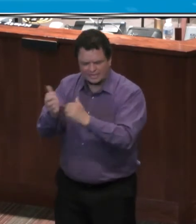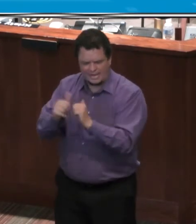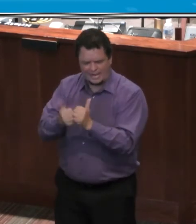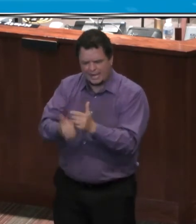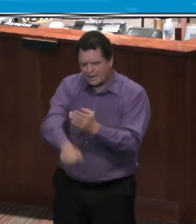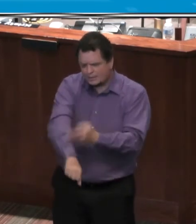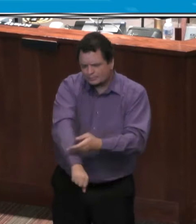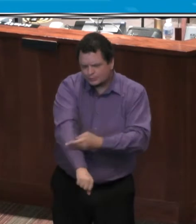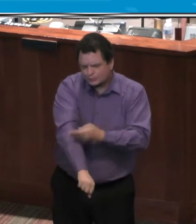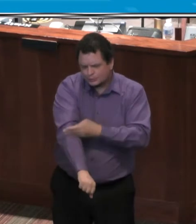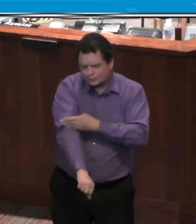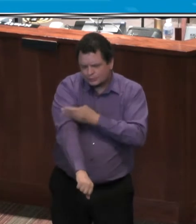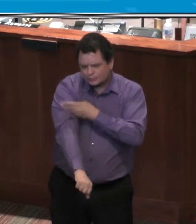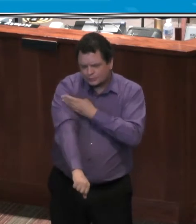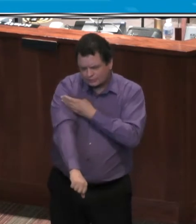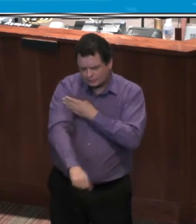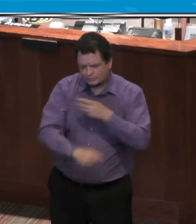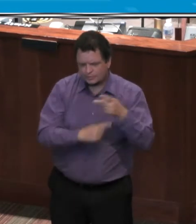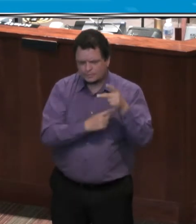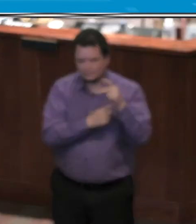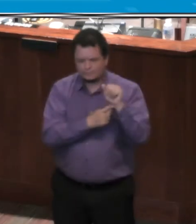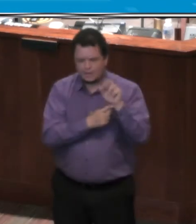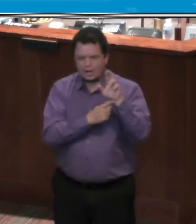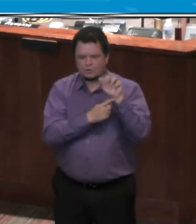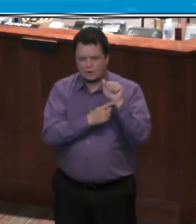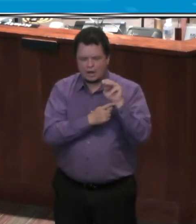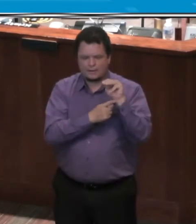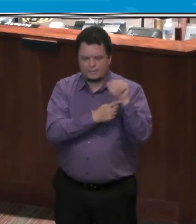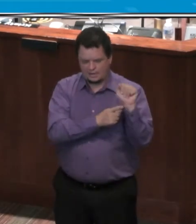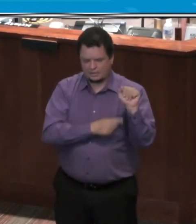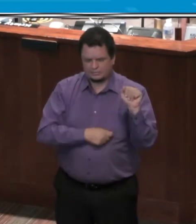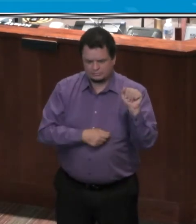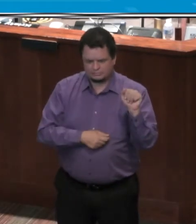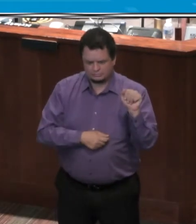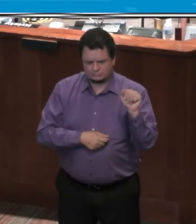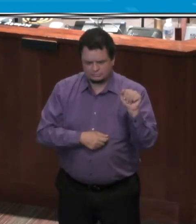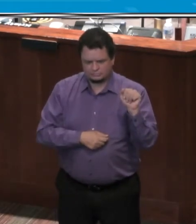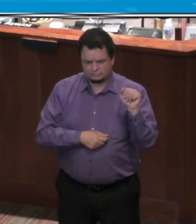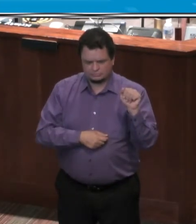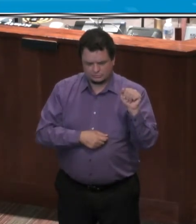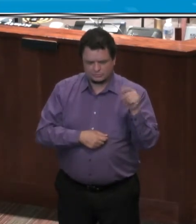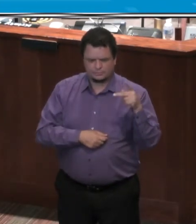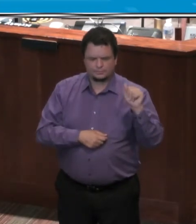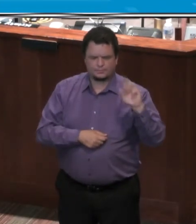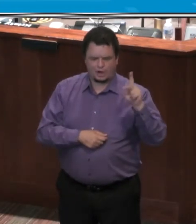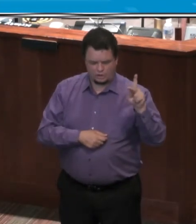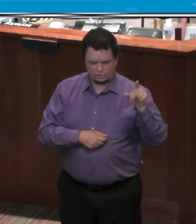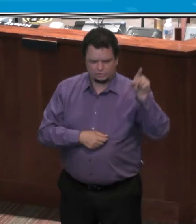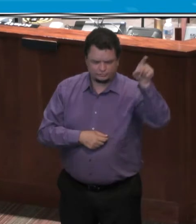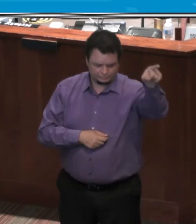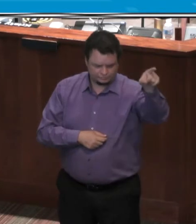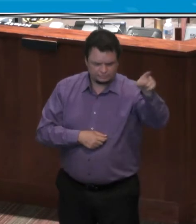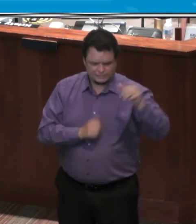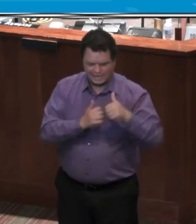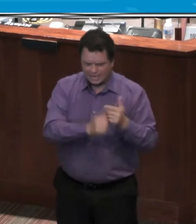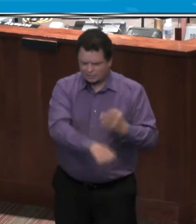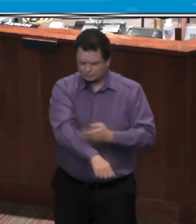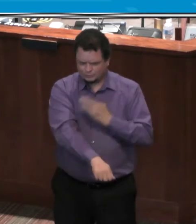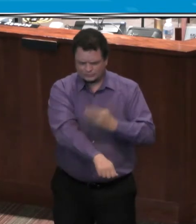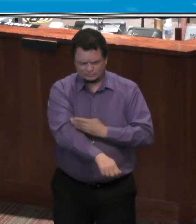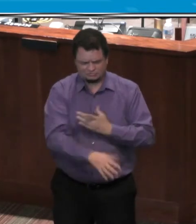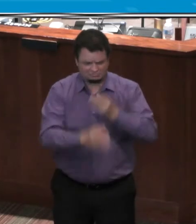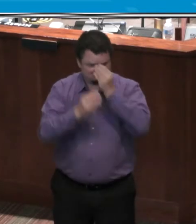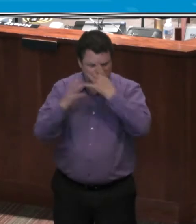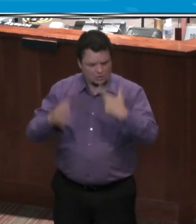residents, but our coalition partners, but at the forefront was the voice of the community. So I'm proud to stand here